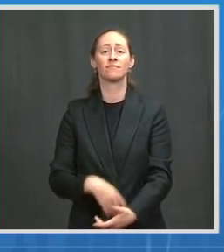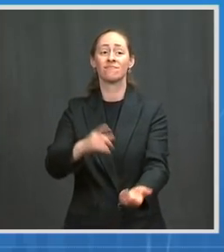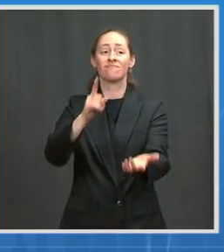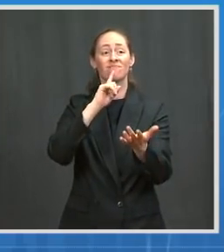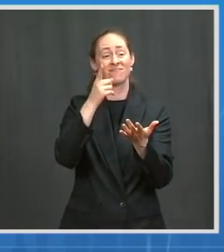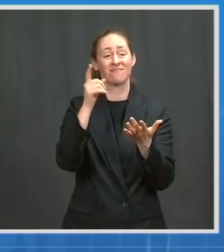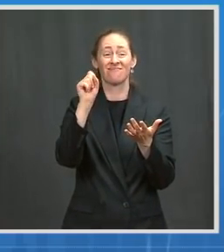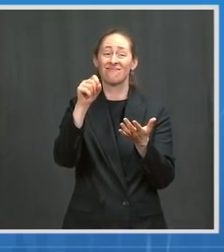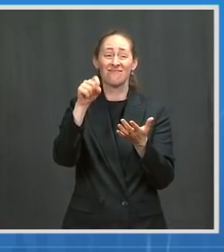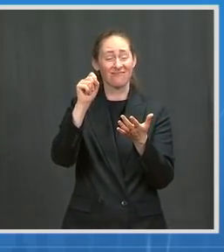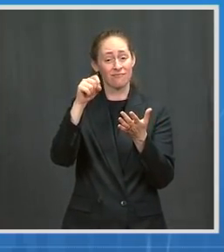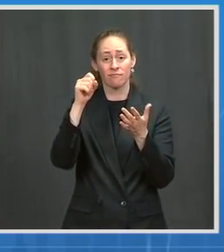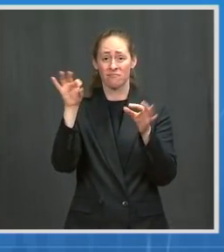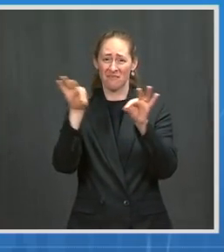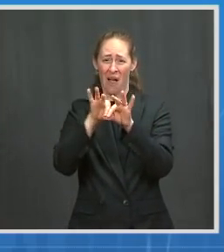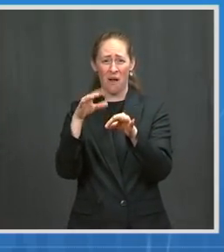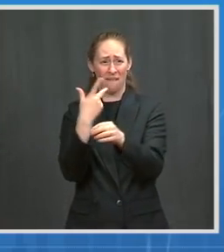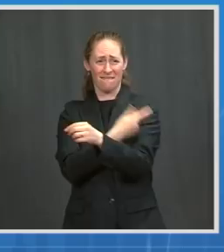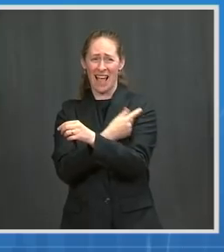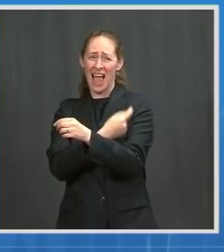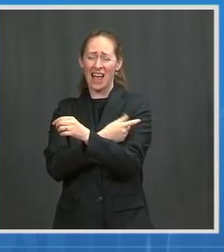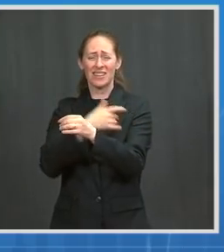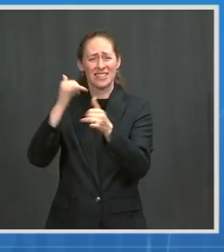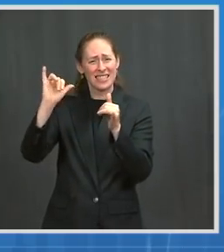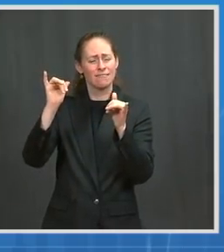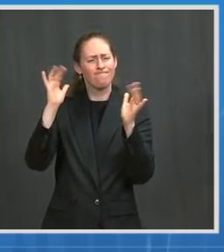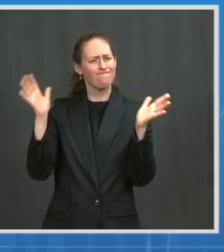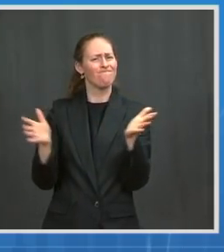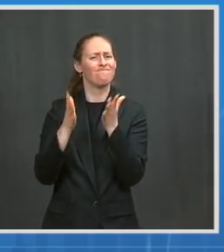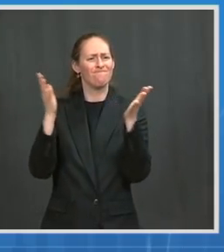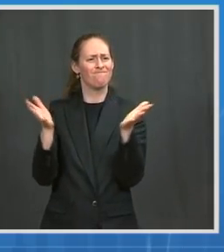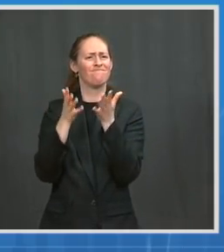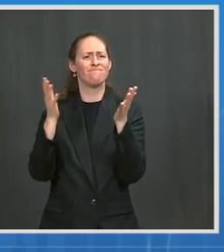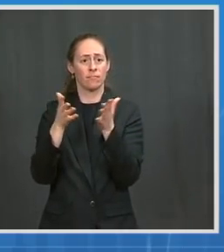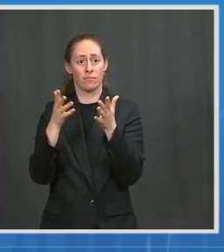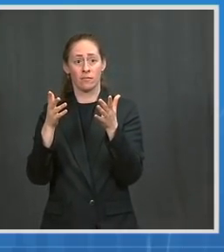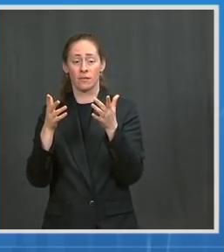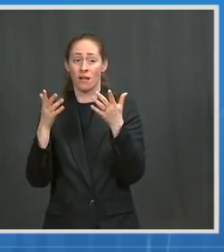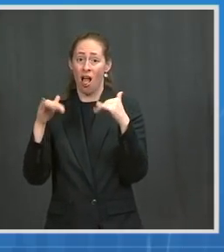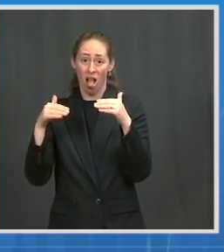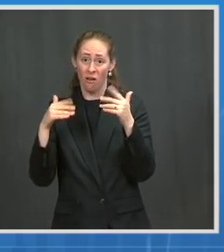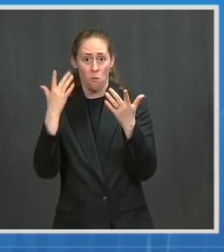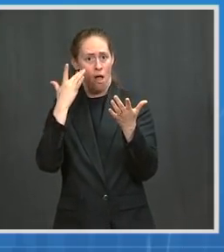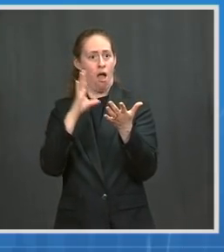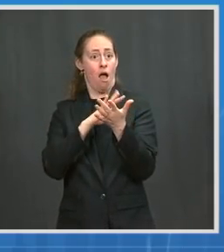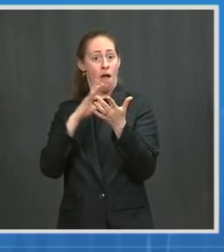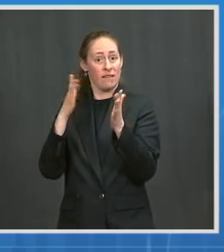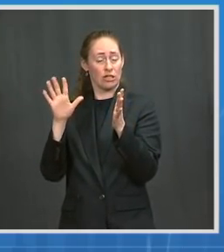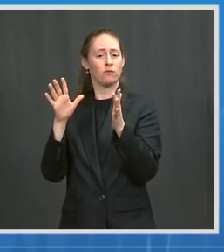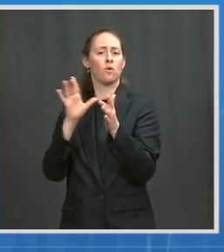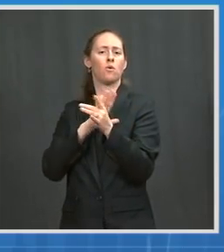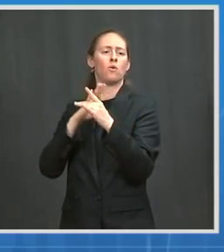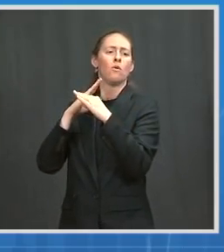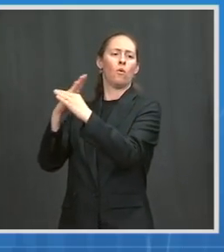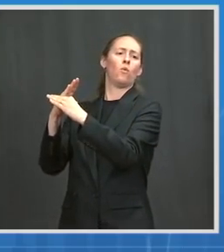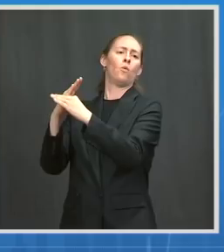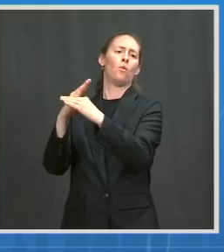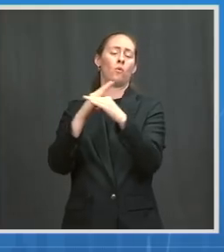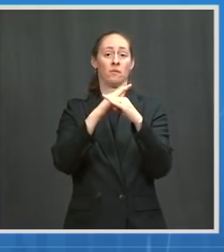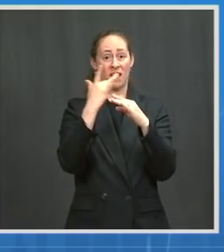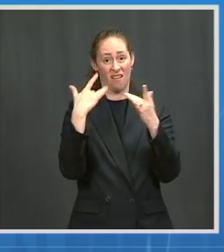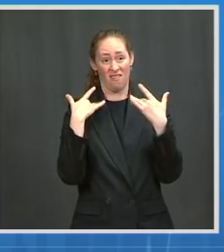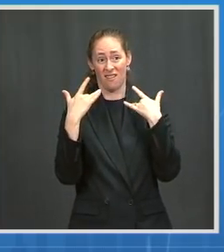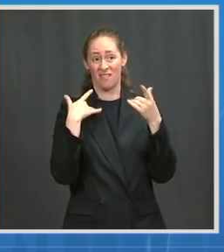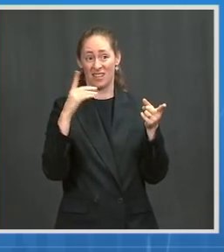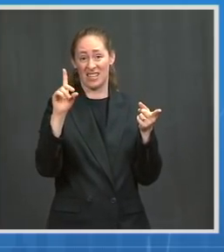vaccinated are protected. Those who are not protected. And the Delta variant just reminds us all that we need to